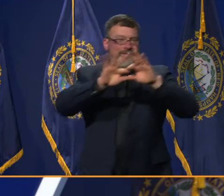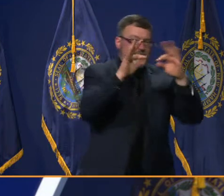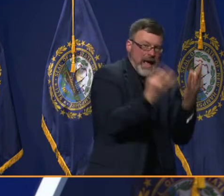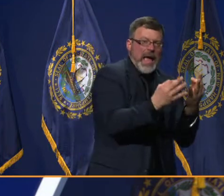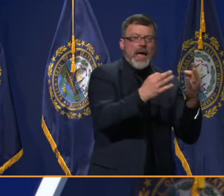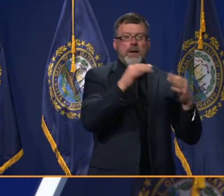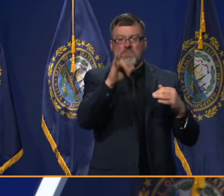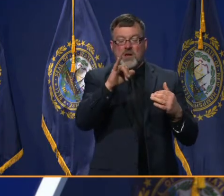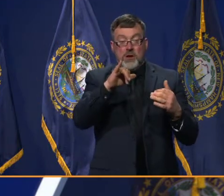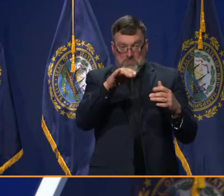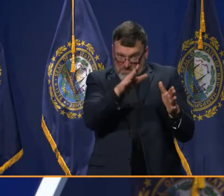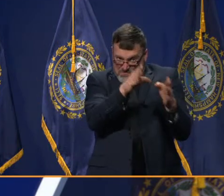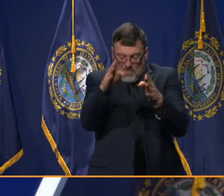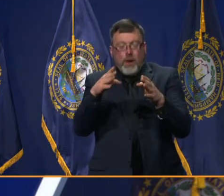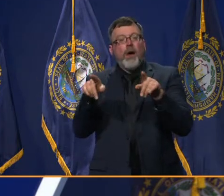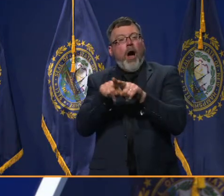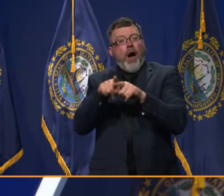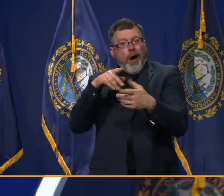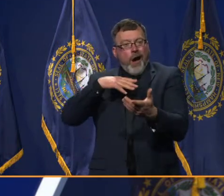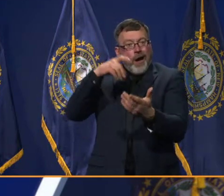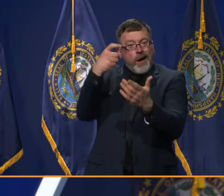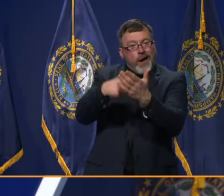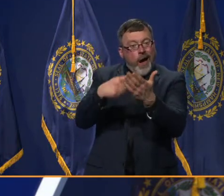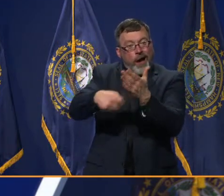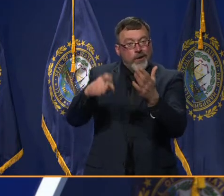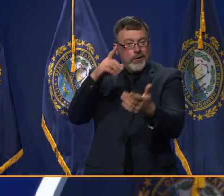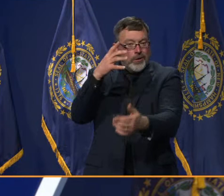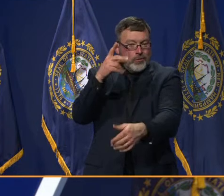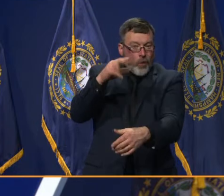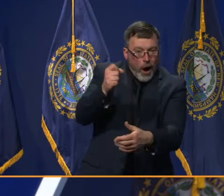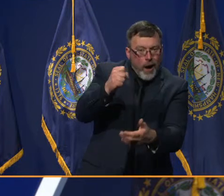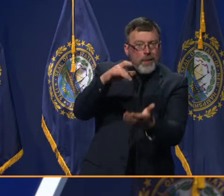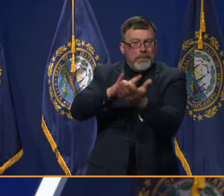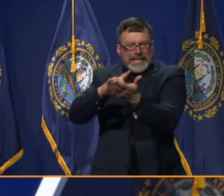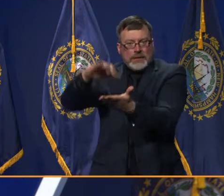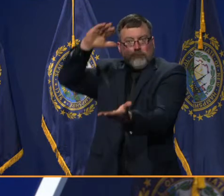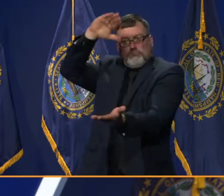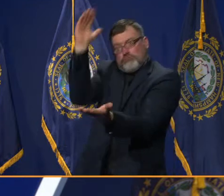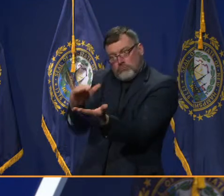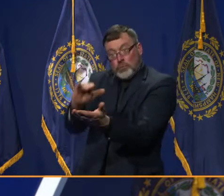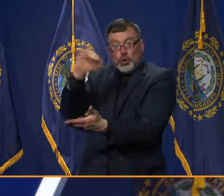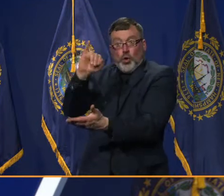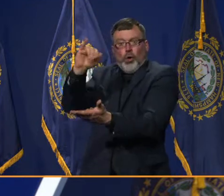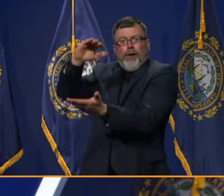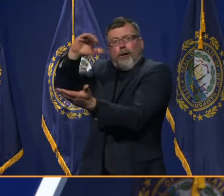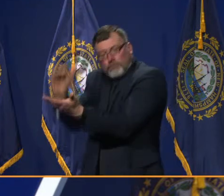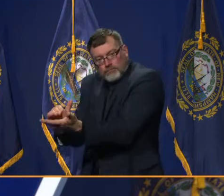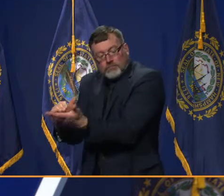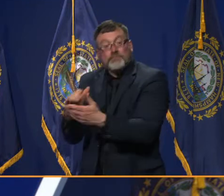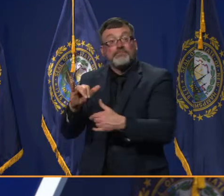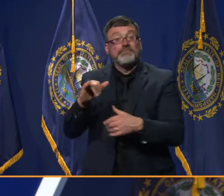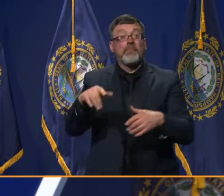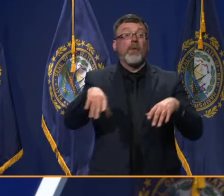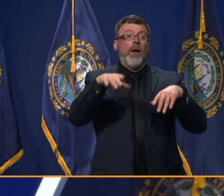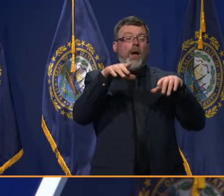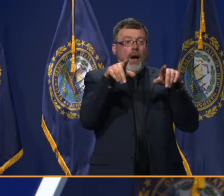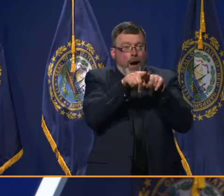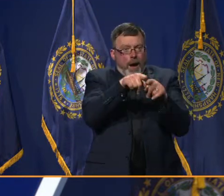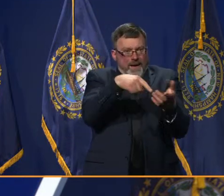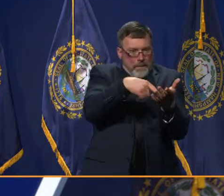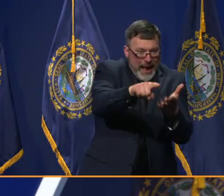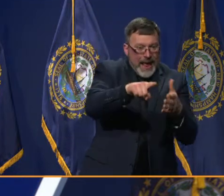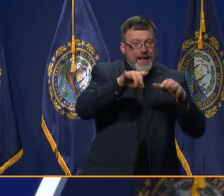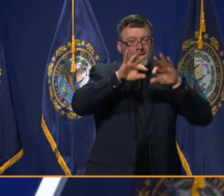health insurance premiums. Paid family leave. It can and must be done without an income tax. More balance